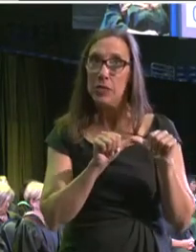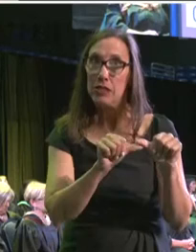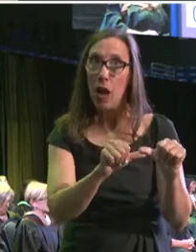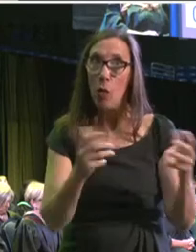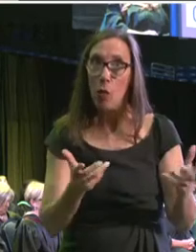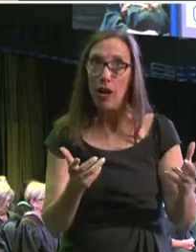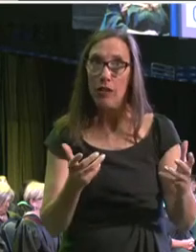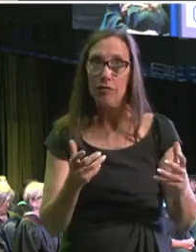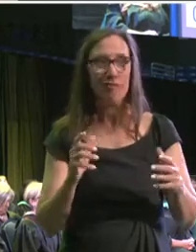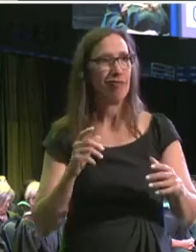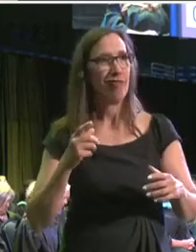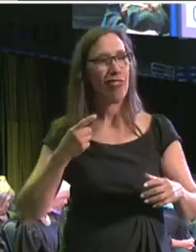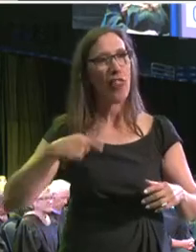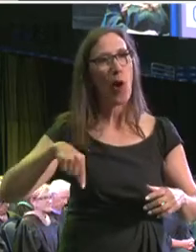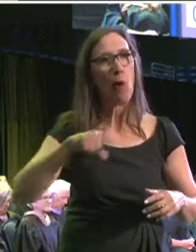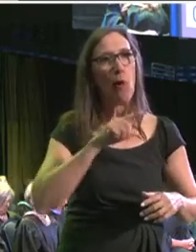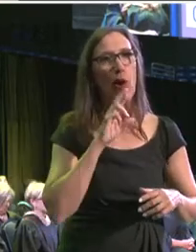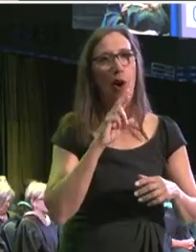the fact that we are one.